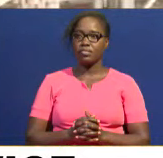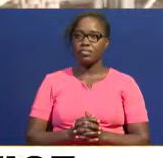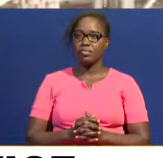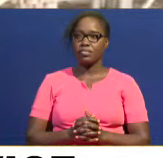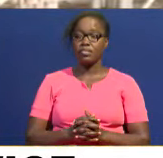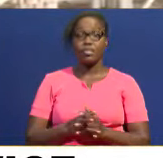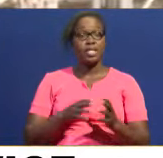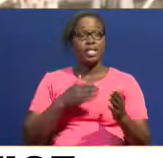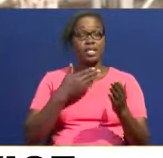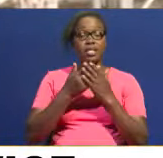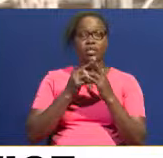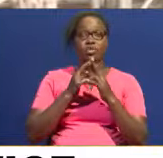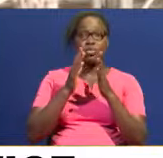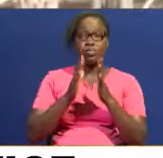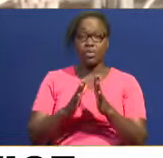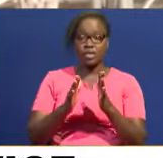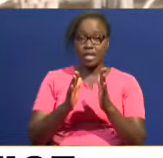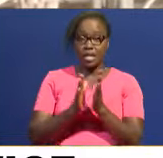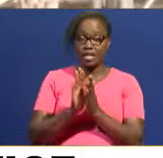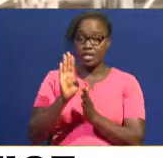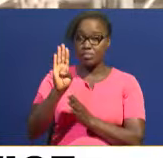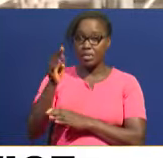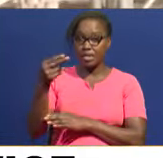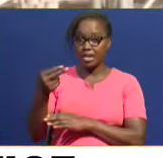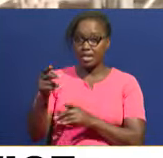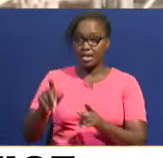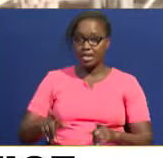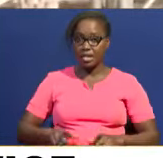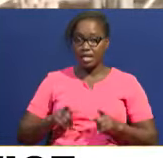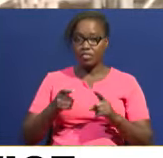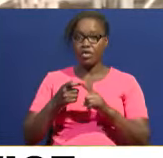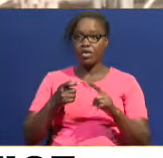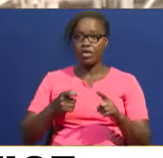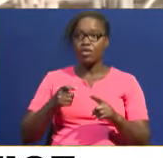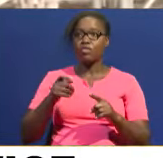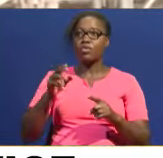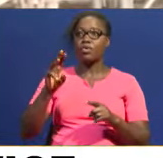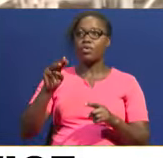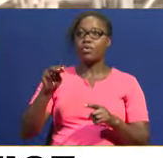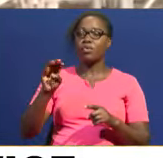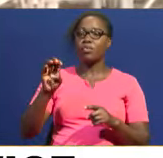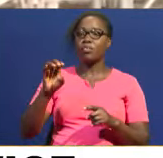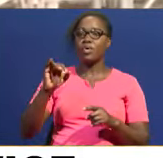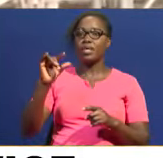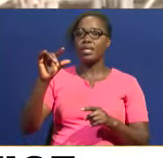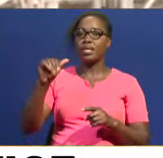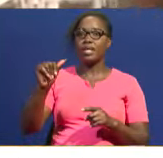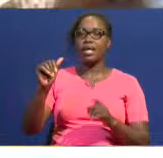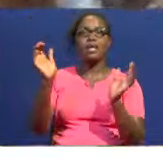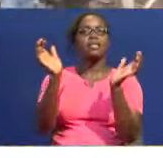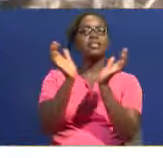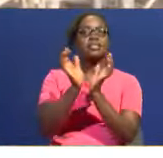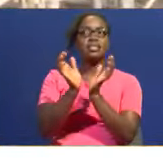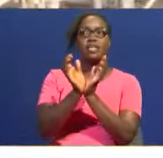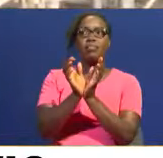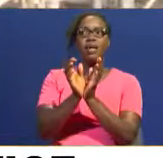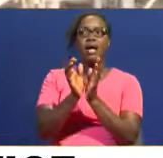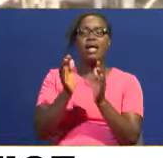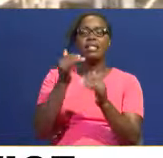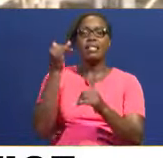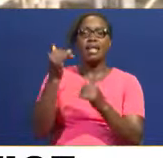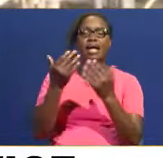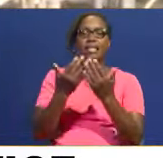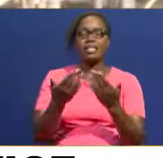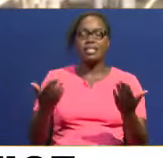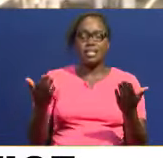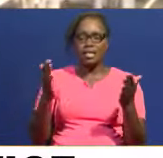Thank you, Jackie Wambiro, back at Broadcasting House. We're coming live to you from Mwege Stadium. Final touches are being done here, and this will be the venue